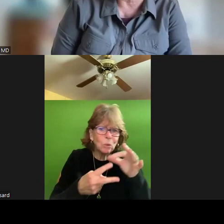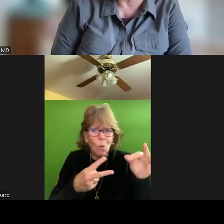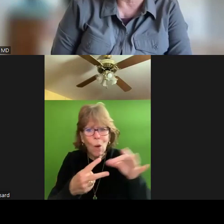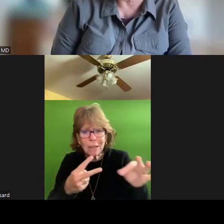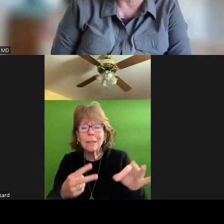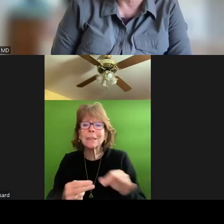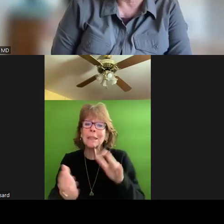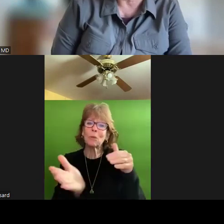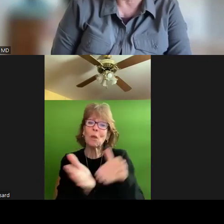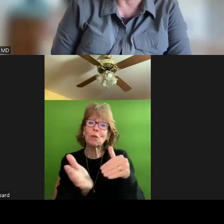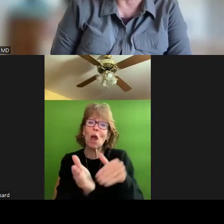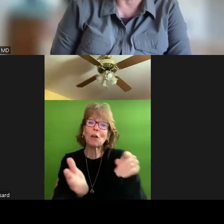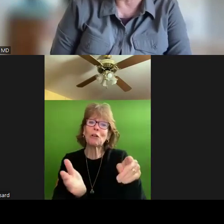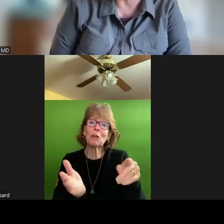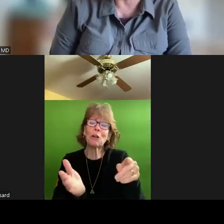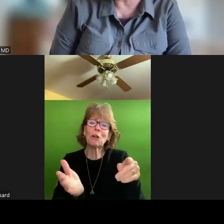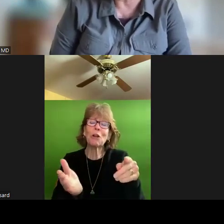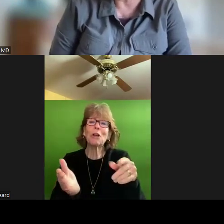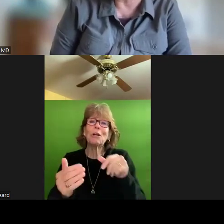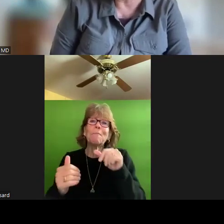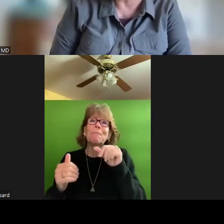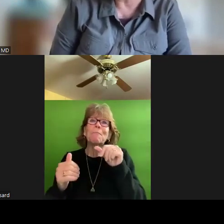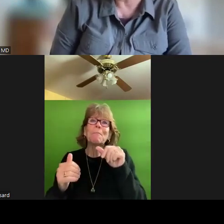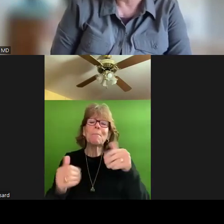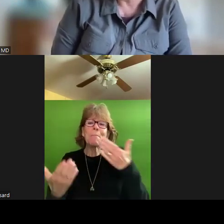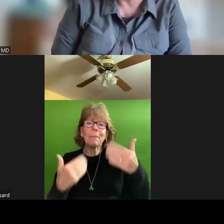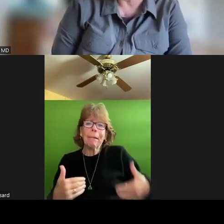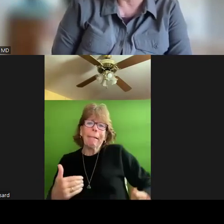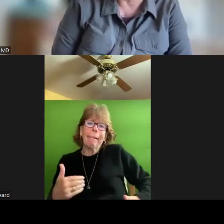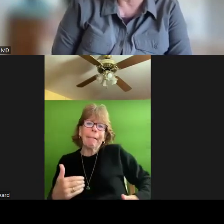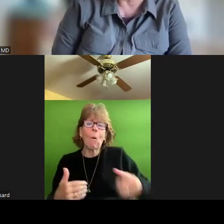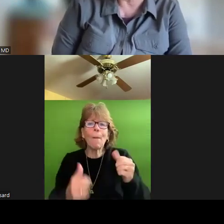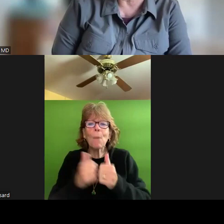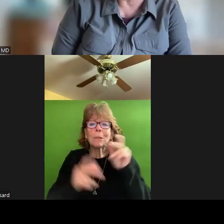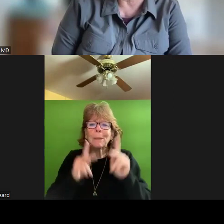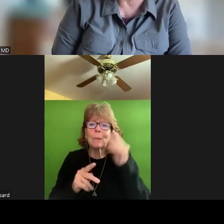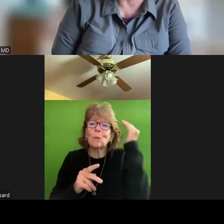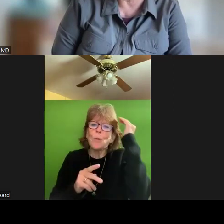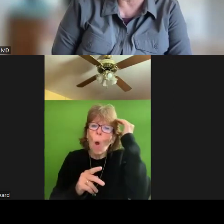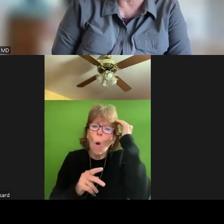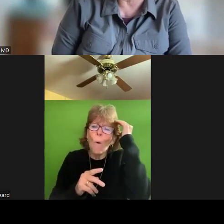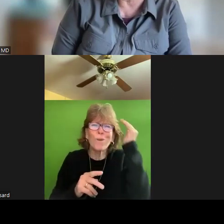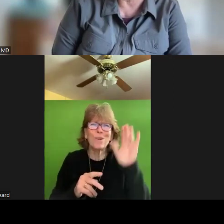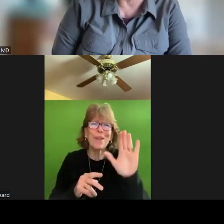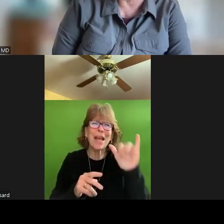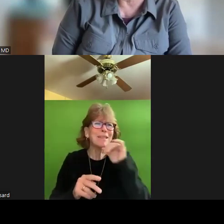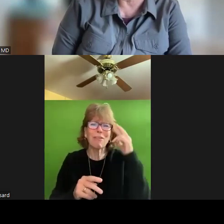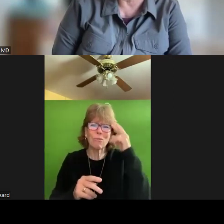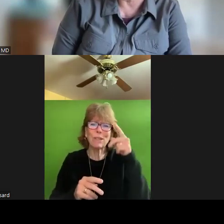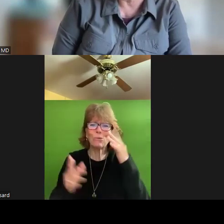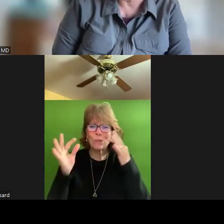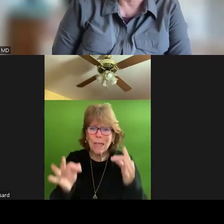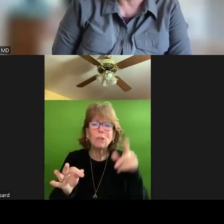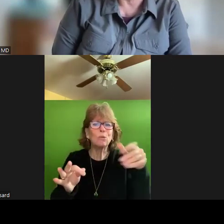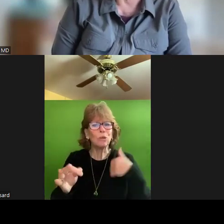the pediatrician based on, let's call it, common knowledge. These should be based on what's the evidence in the